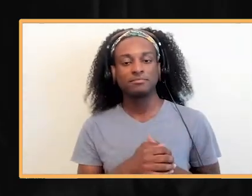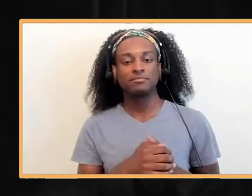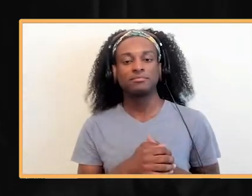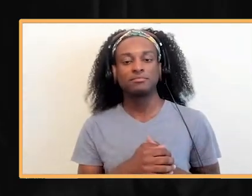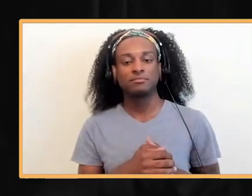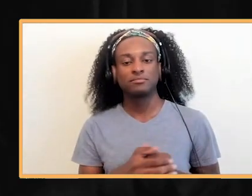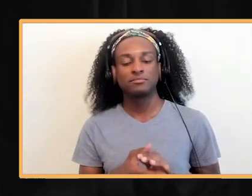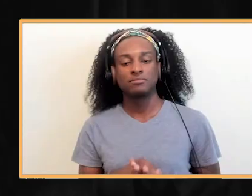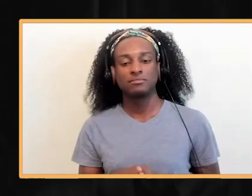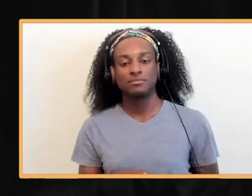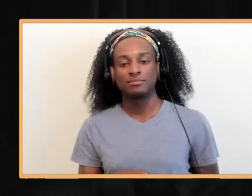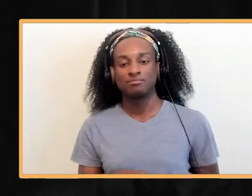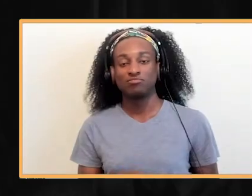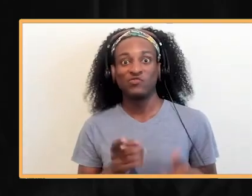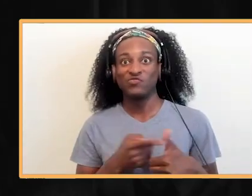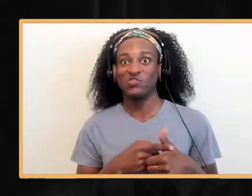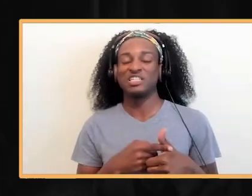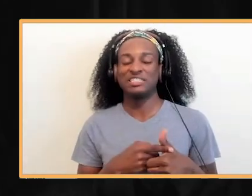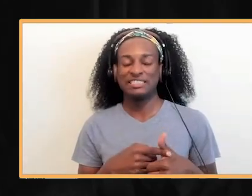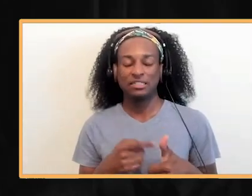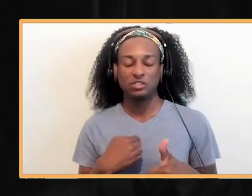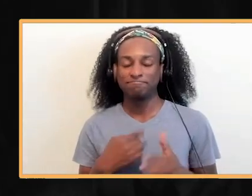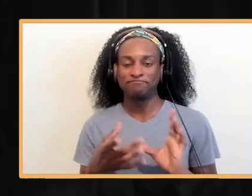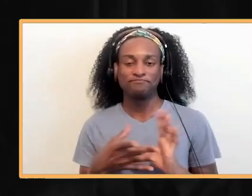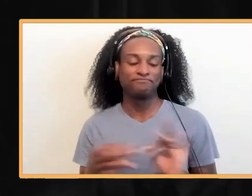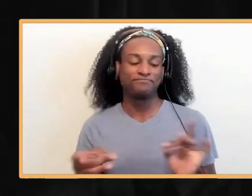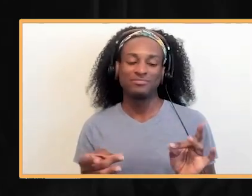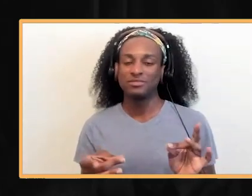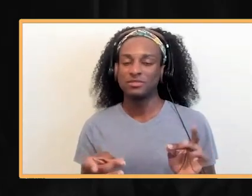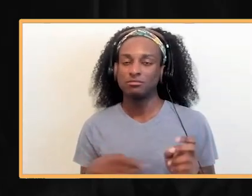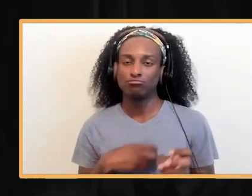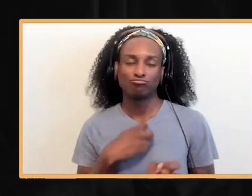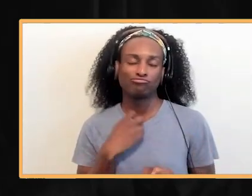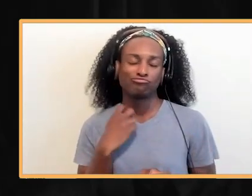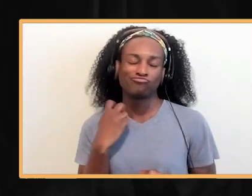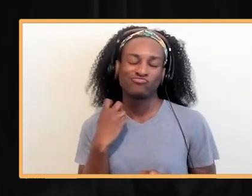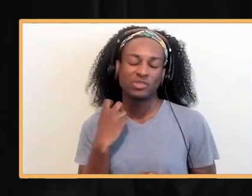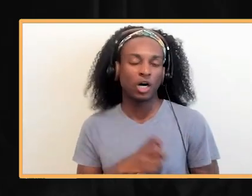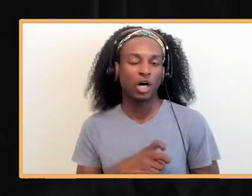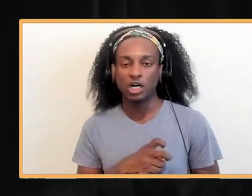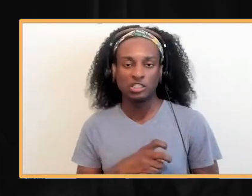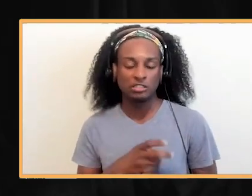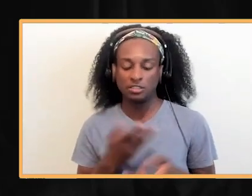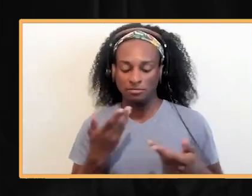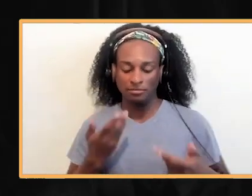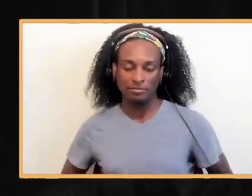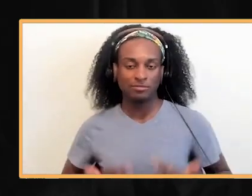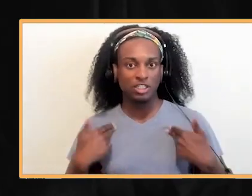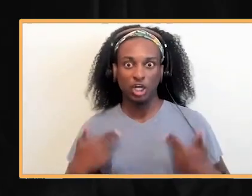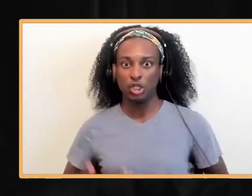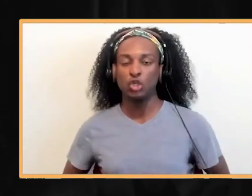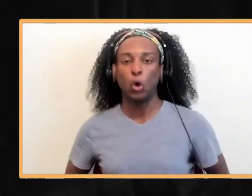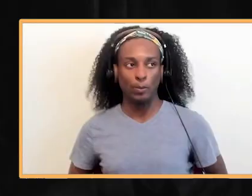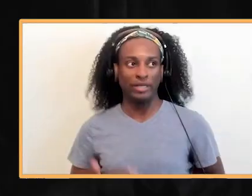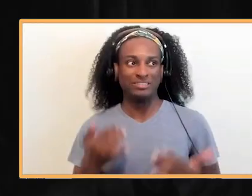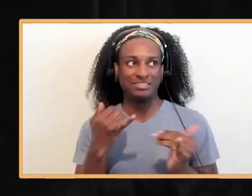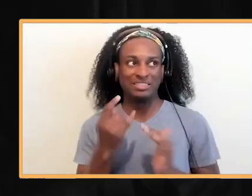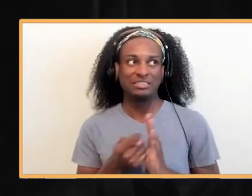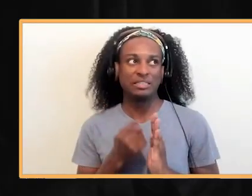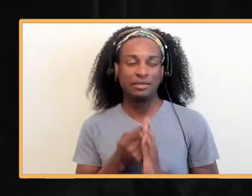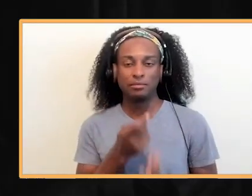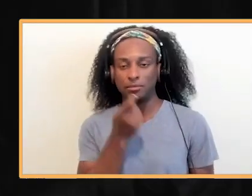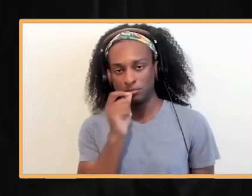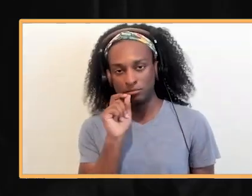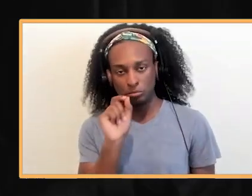really damn hard to be a human, especially in this era, in the 21st century, period, regardless of